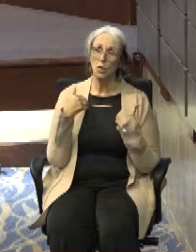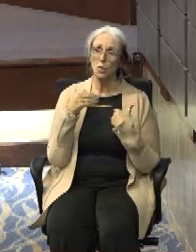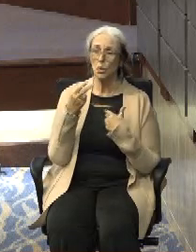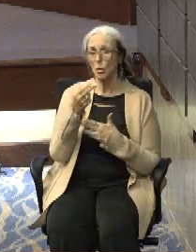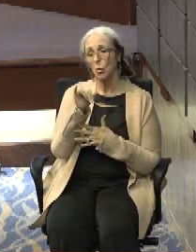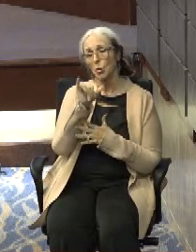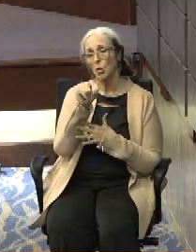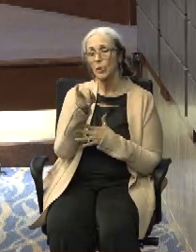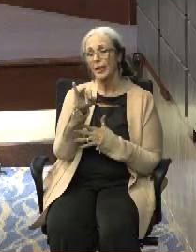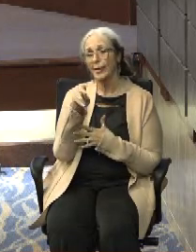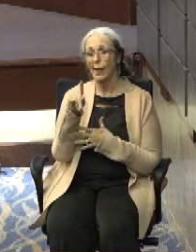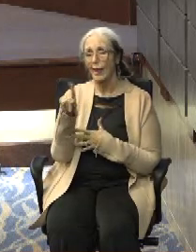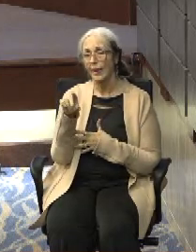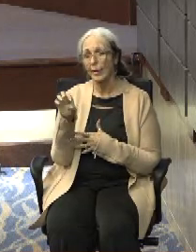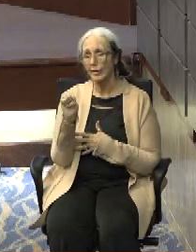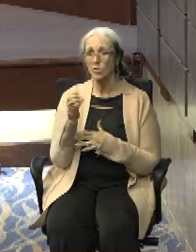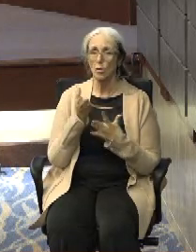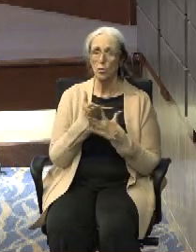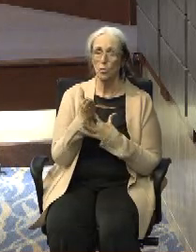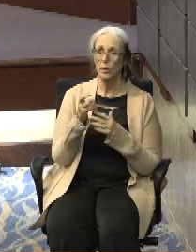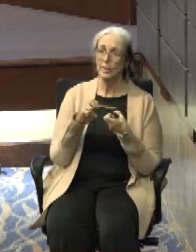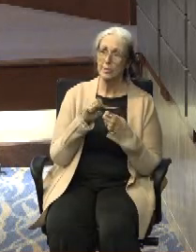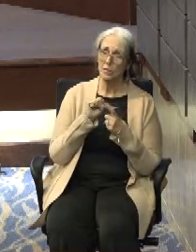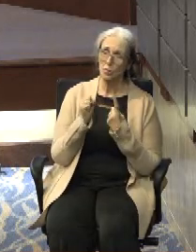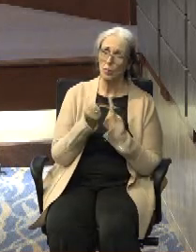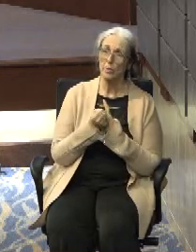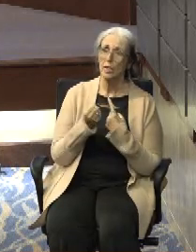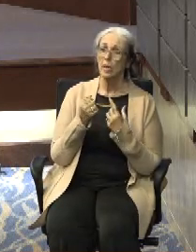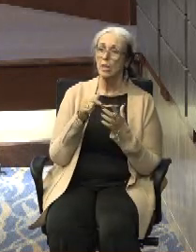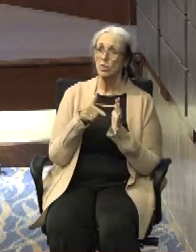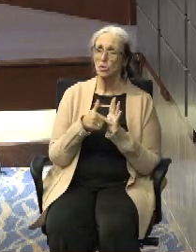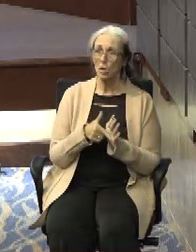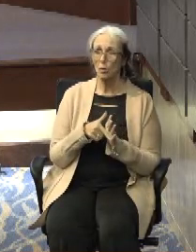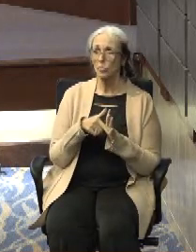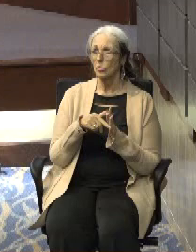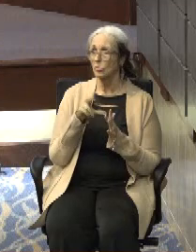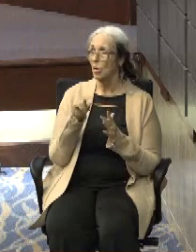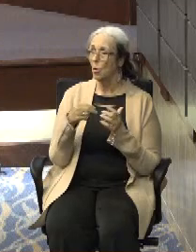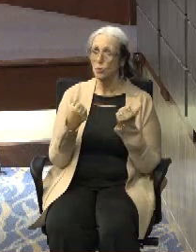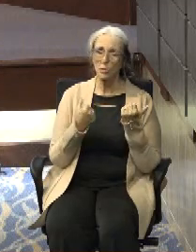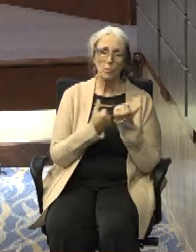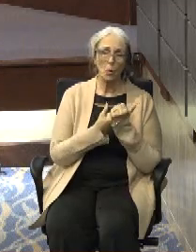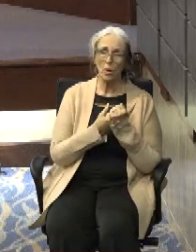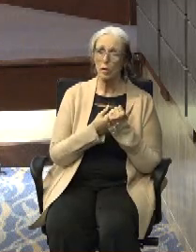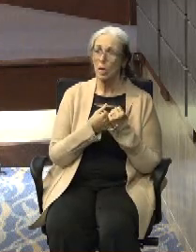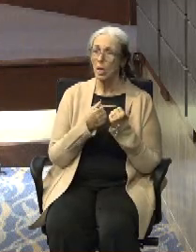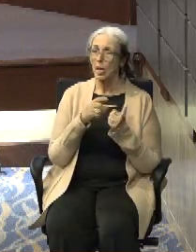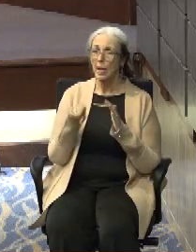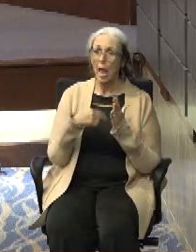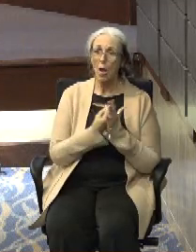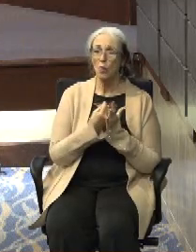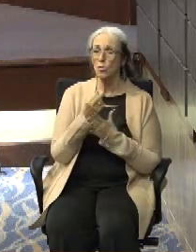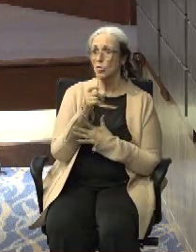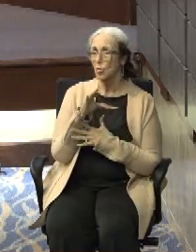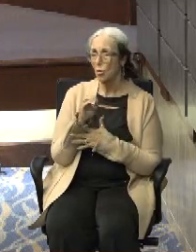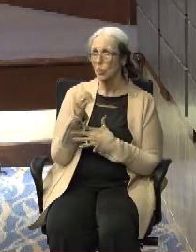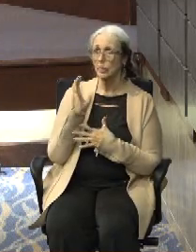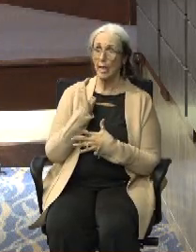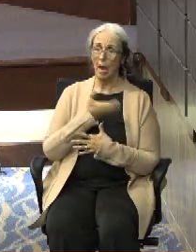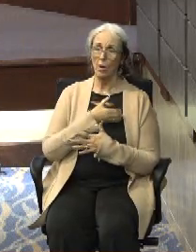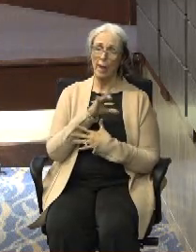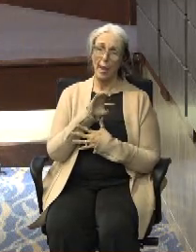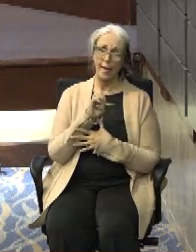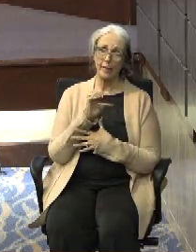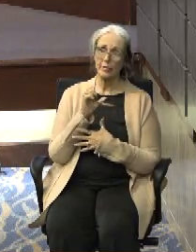this. The contrast of the Humane Society staff has shown unwavering support, dedication, countless hours of resources to our case. They have